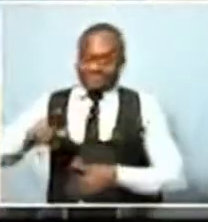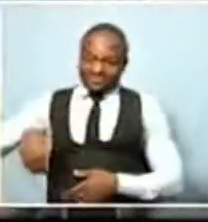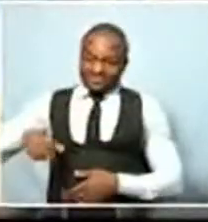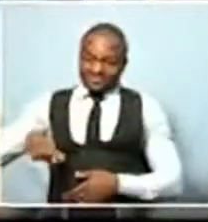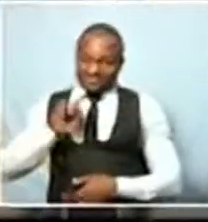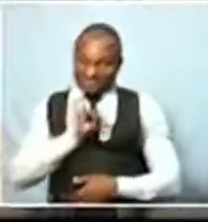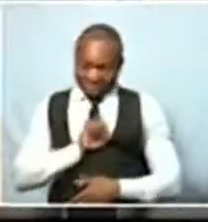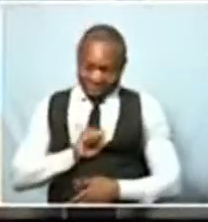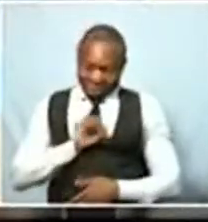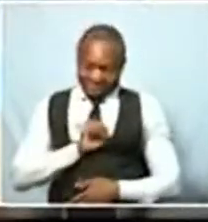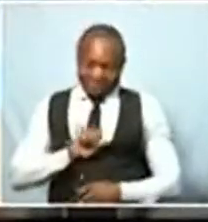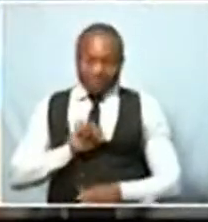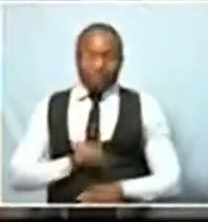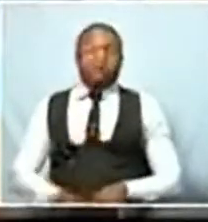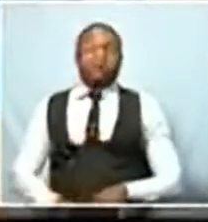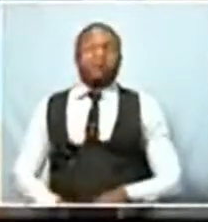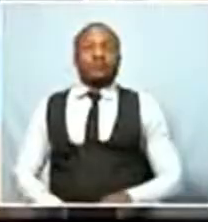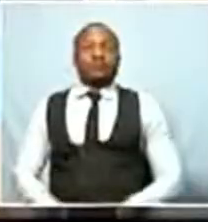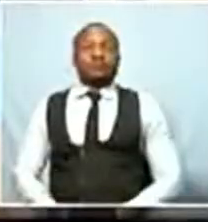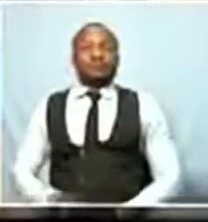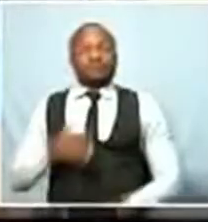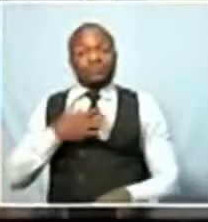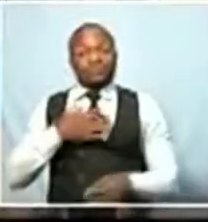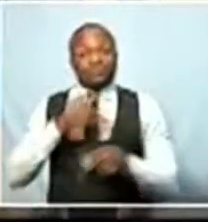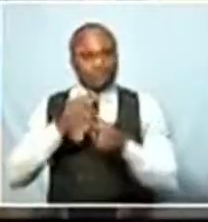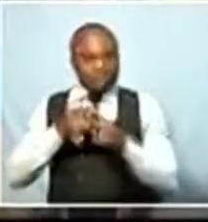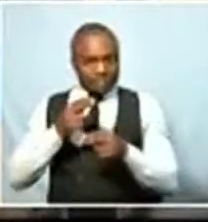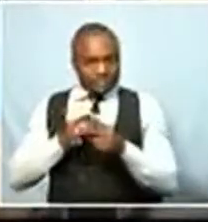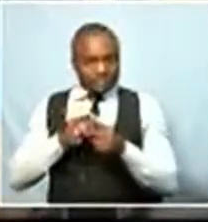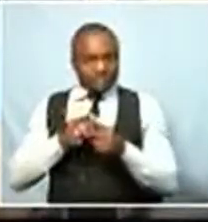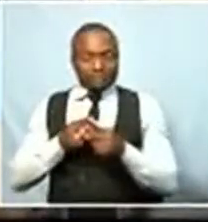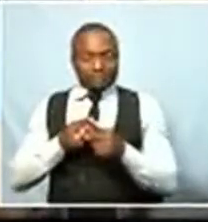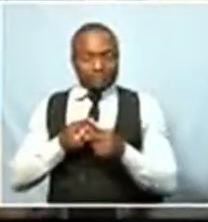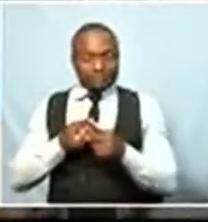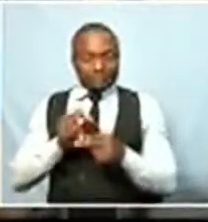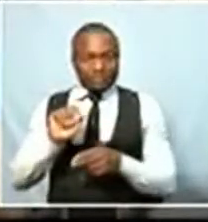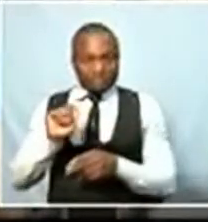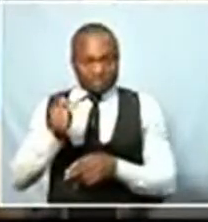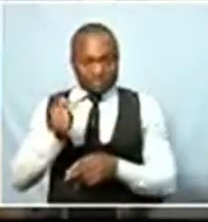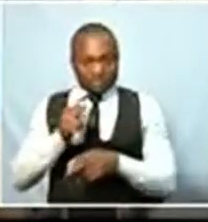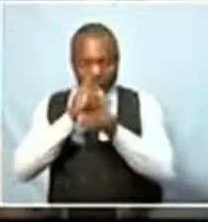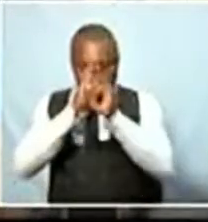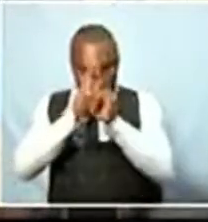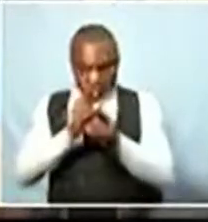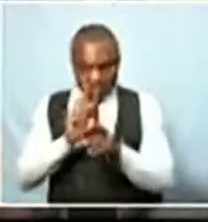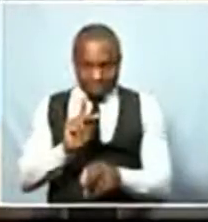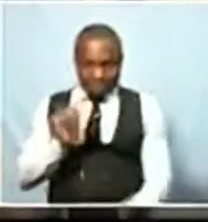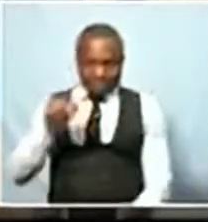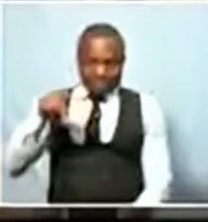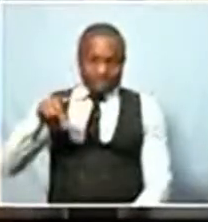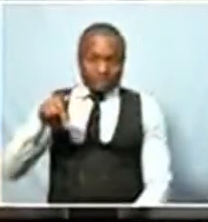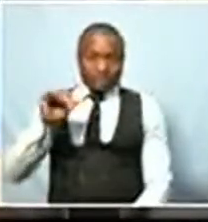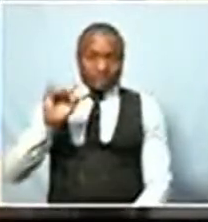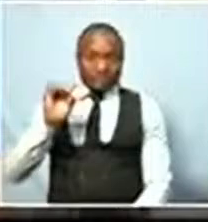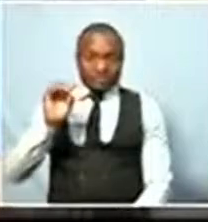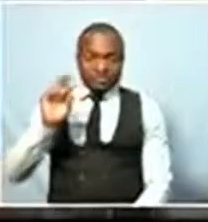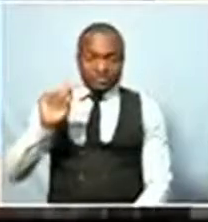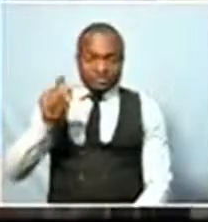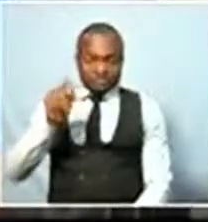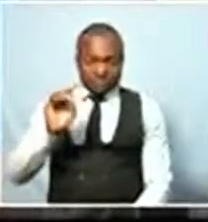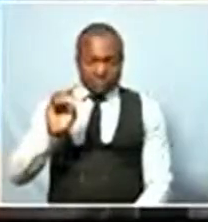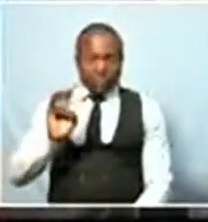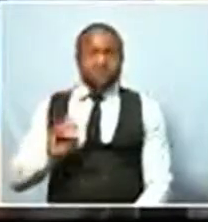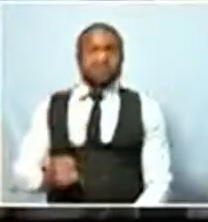late. My name, Auditor General, is Stephen Kampiongo, MP for Shwangandu constituency.